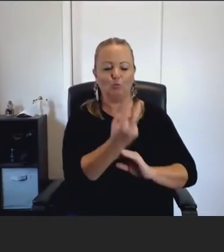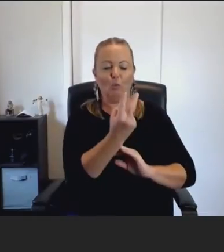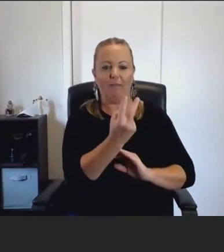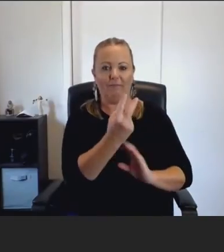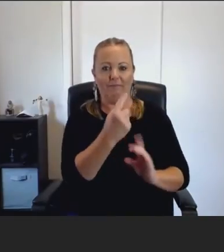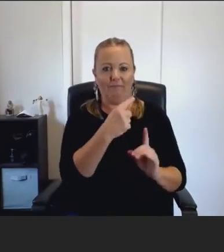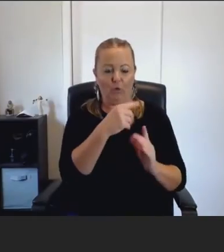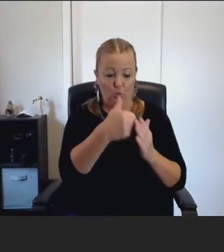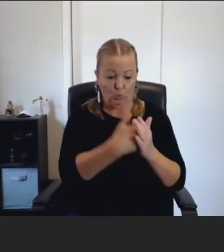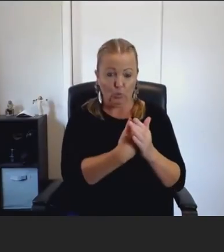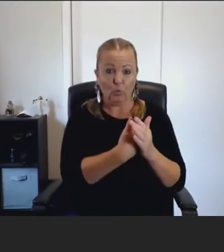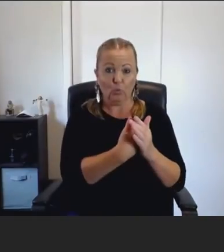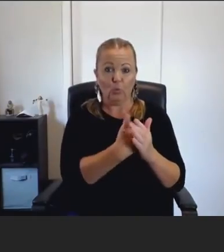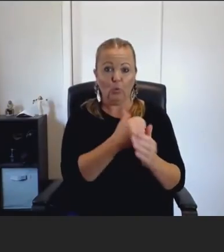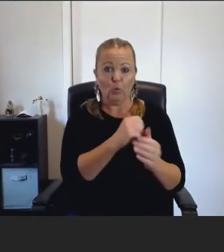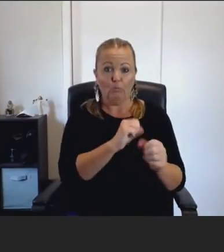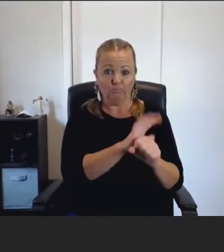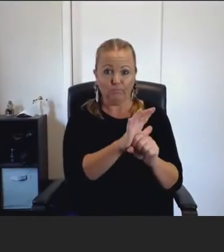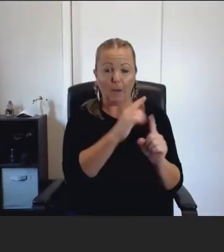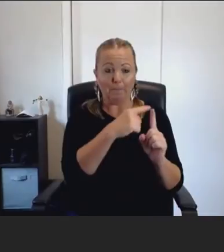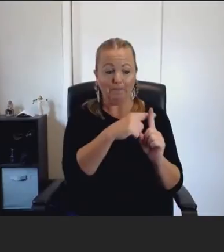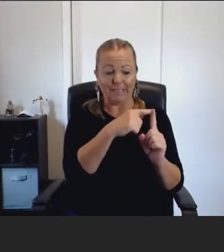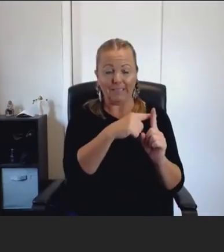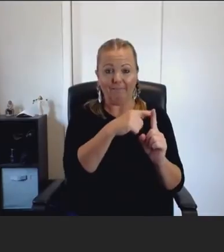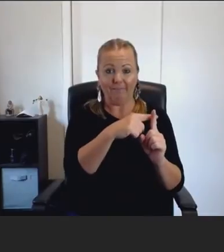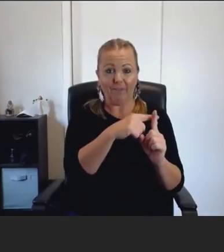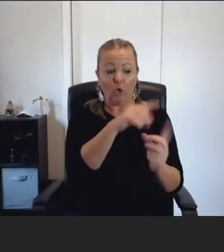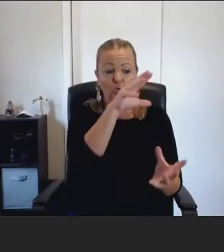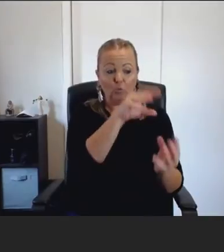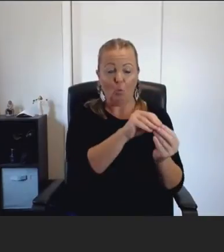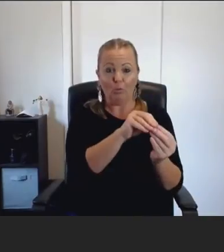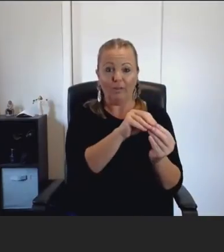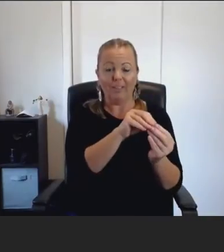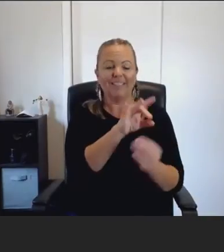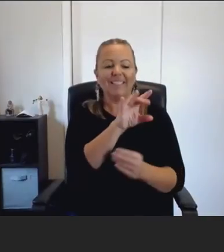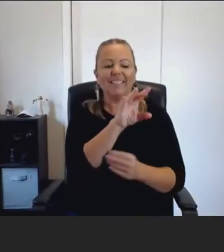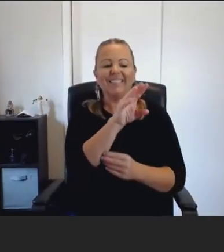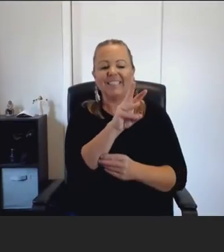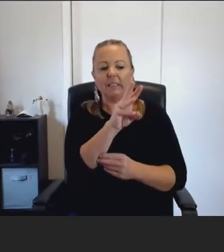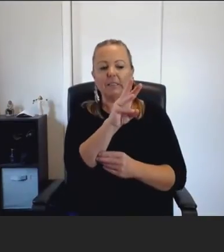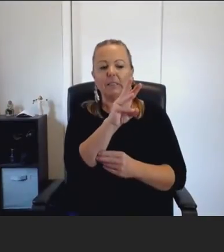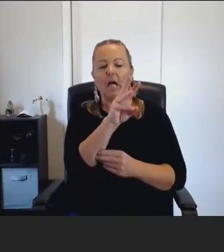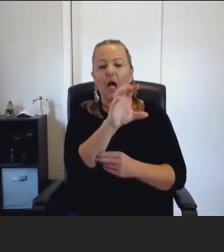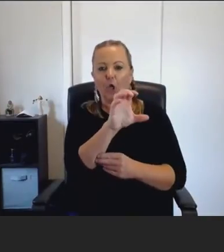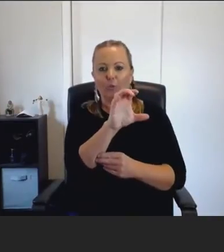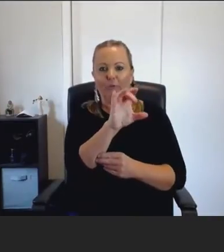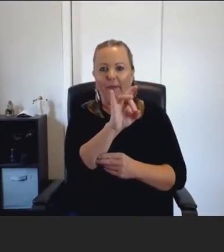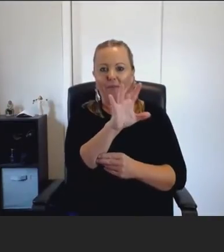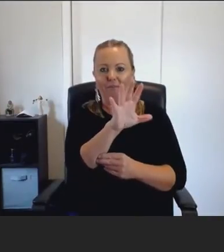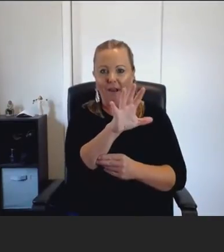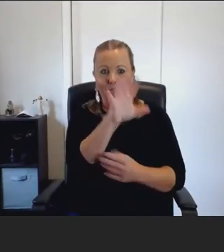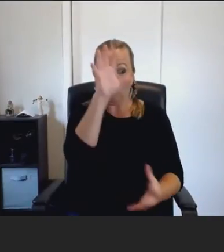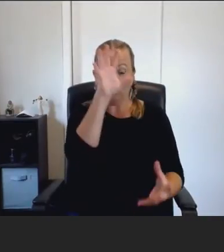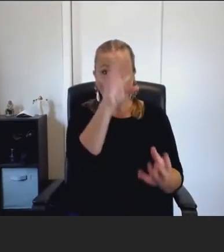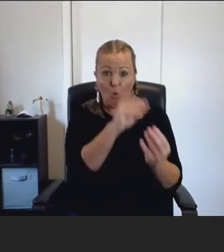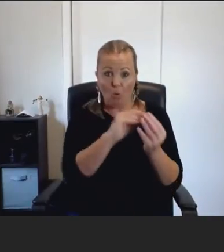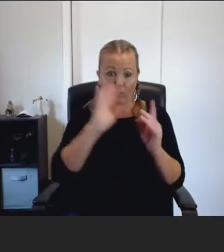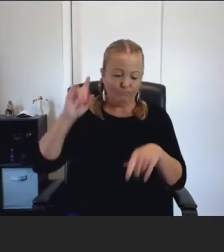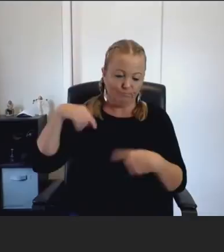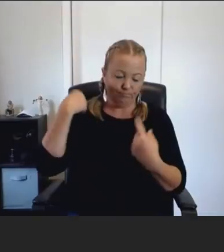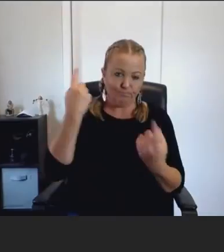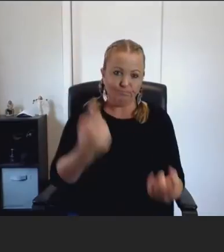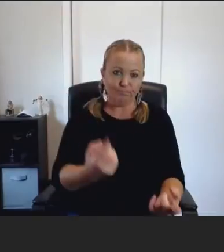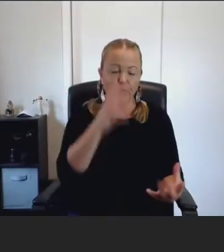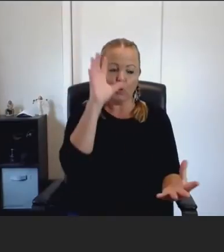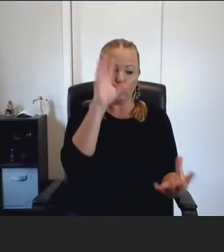positive cases for a total of 685 lab confirmed cases. We have,